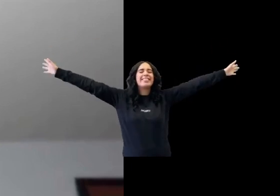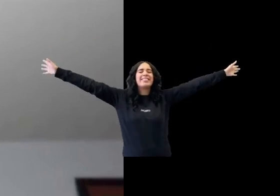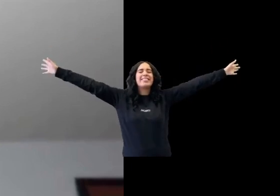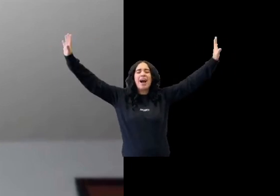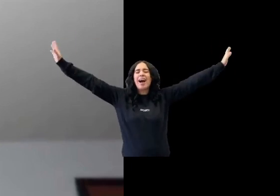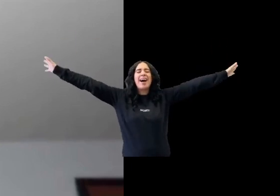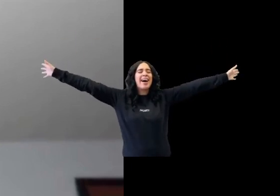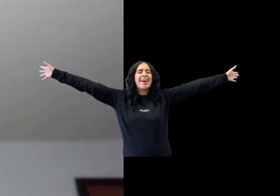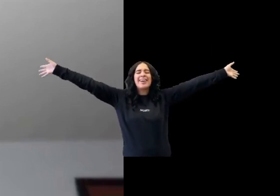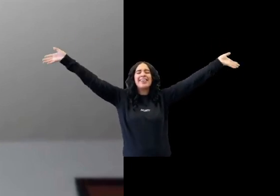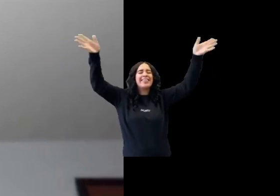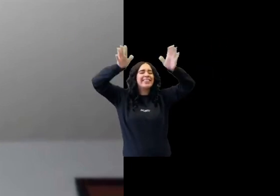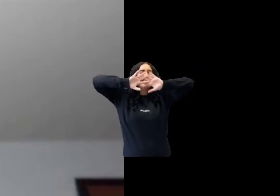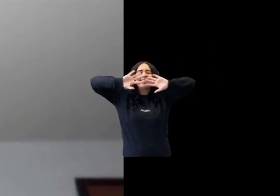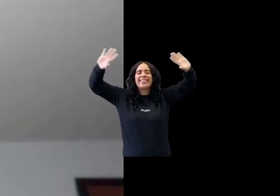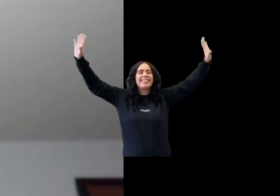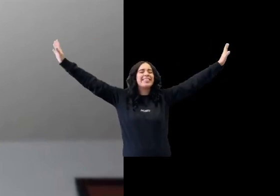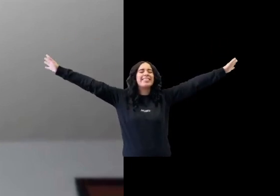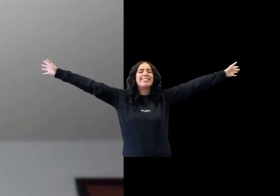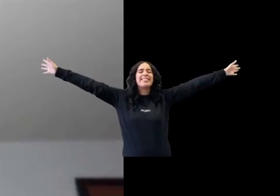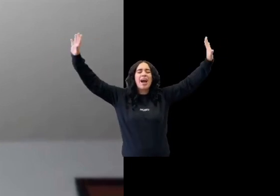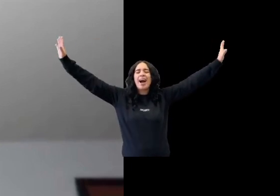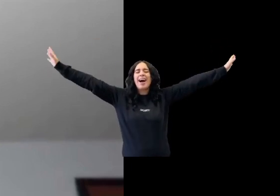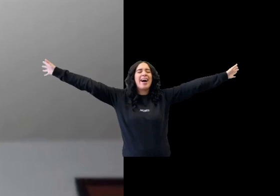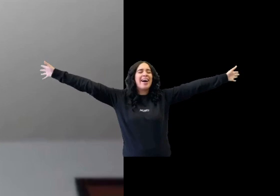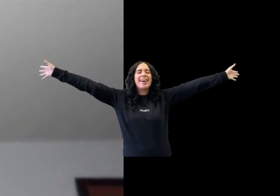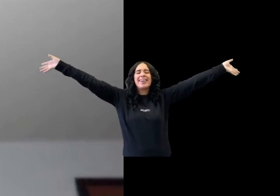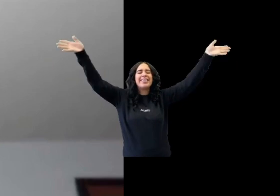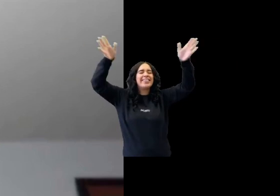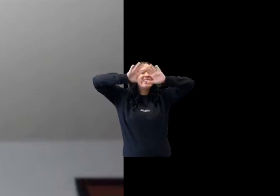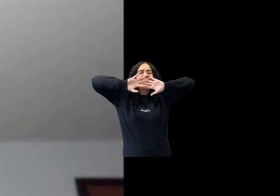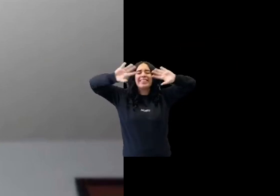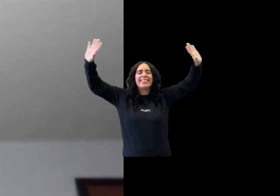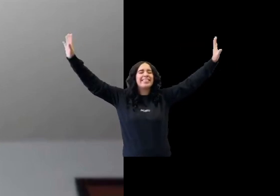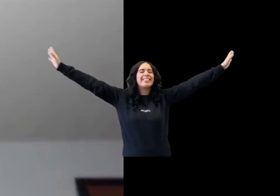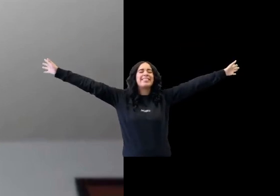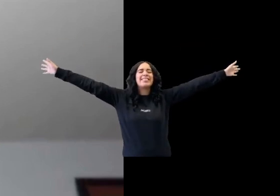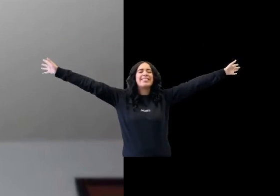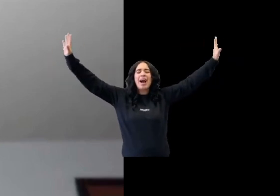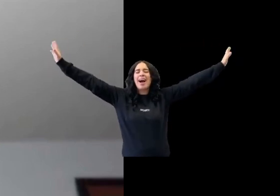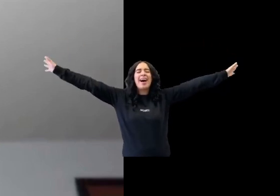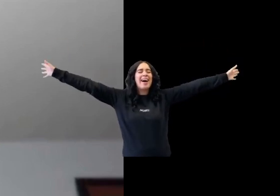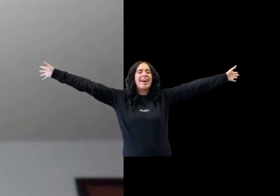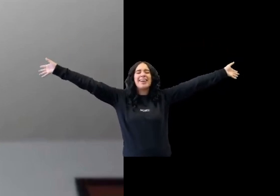Jock said in Love and Hip Hop to Carly? He said, yeah,